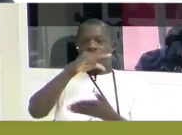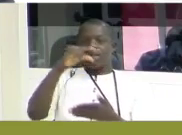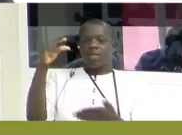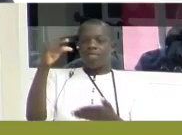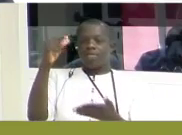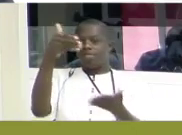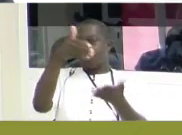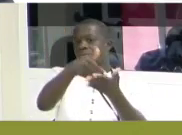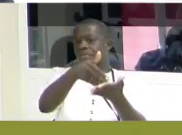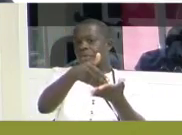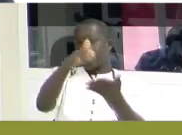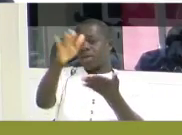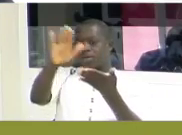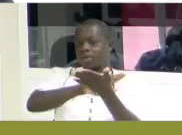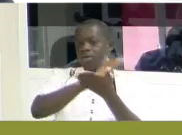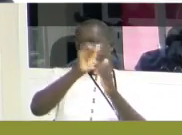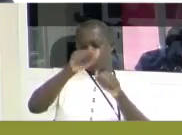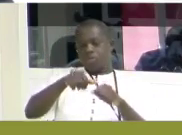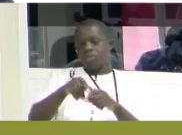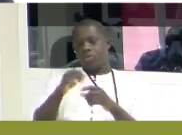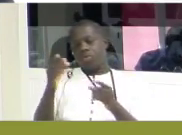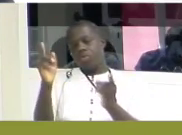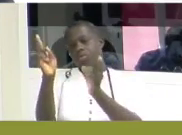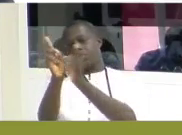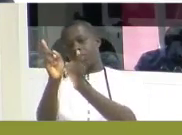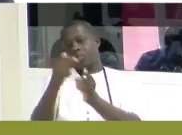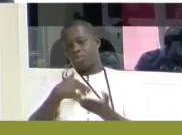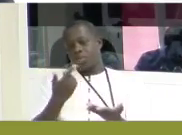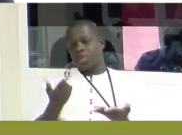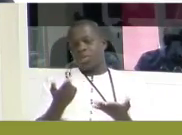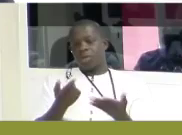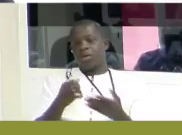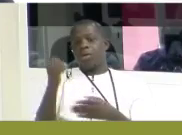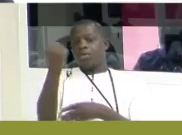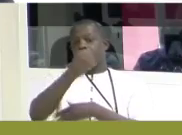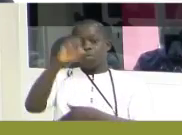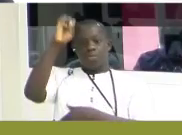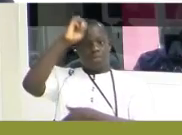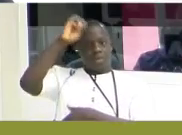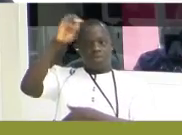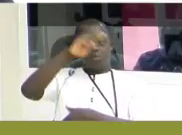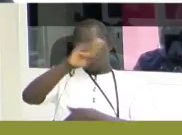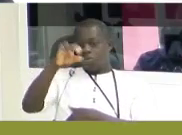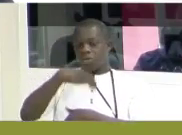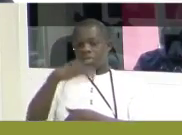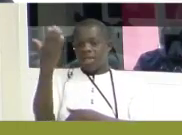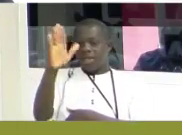they will come for me, that I was sure of. Because the president wouldn't want people to talk about his mother.